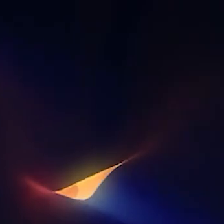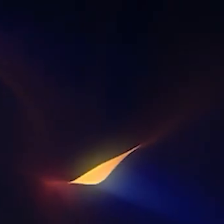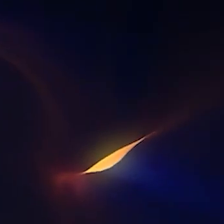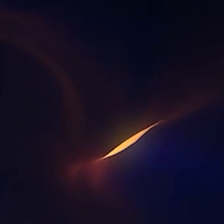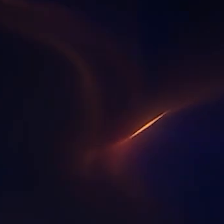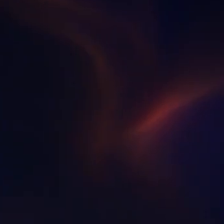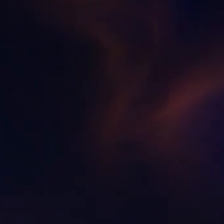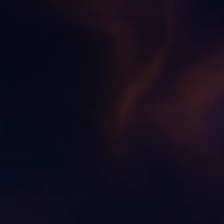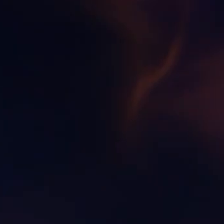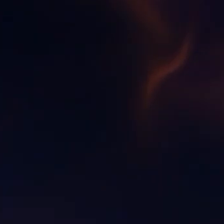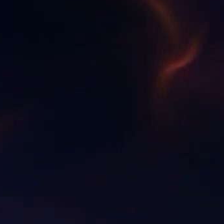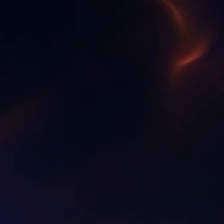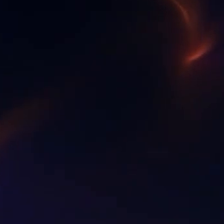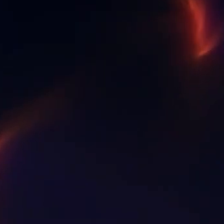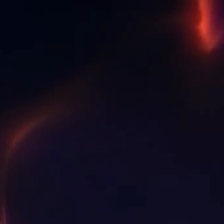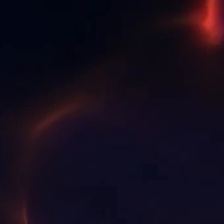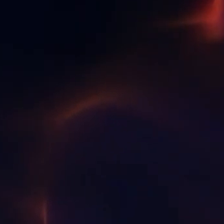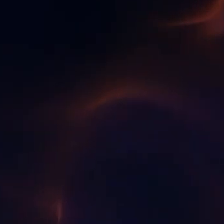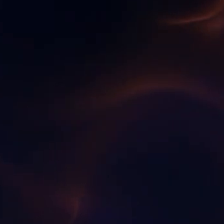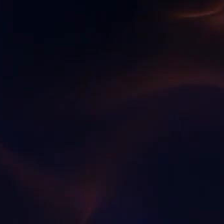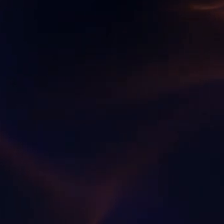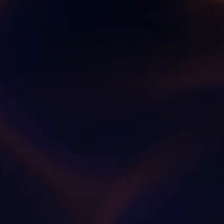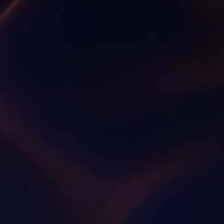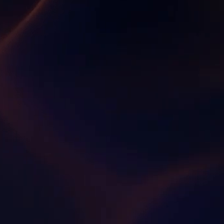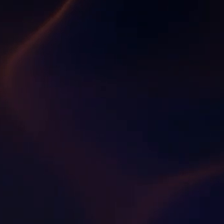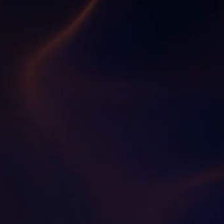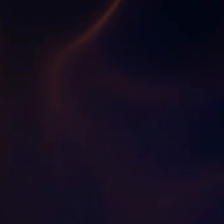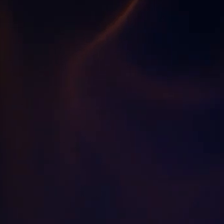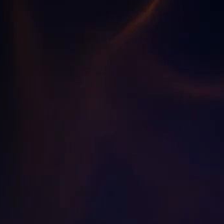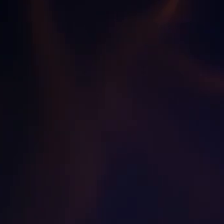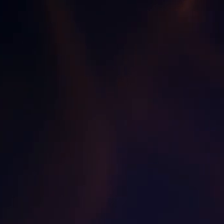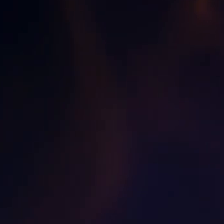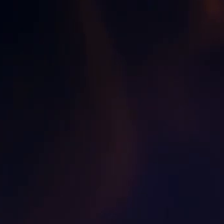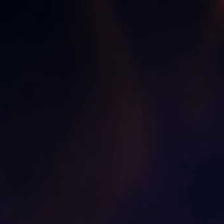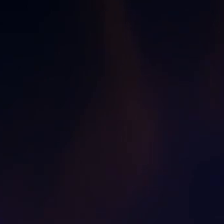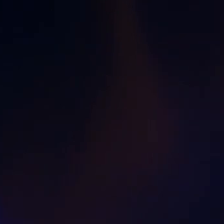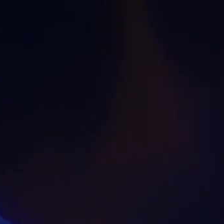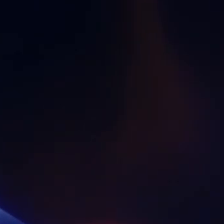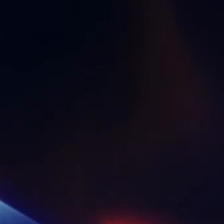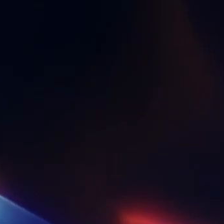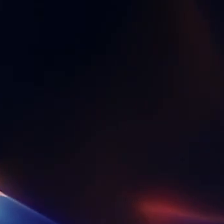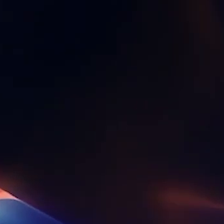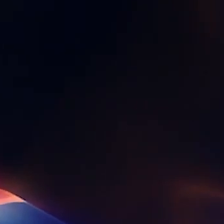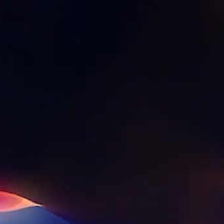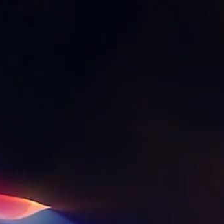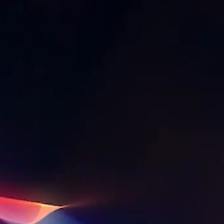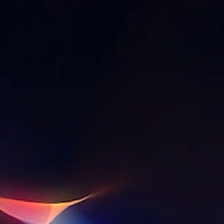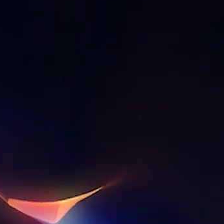Bye. I come and go like a rah-rah round. They don't want the to be going nah-nah.